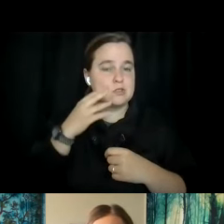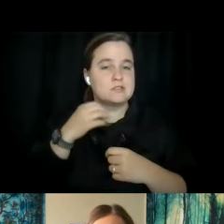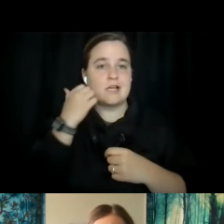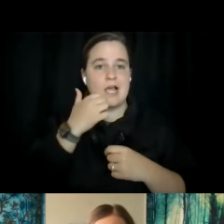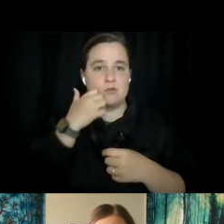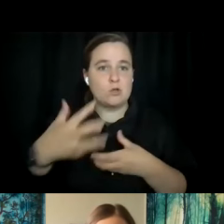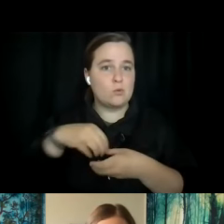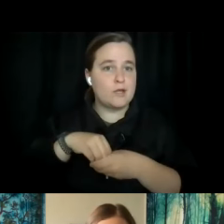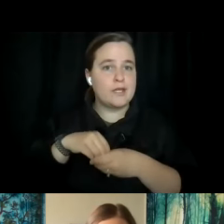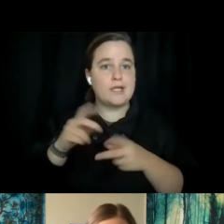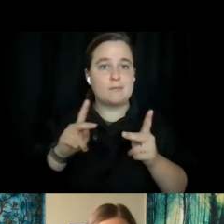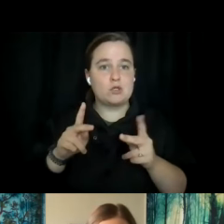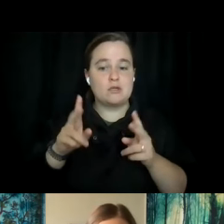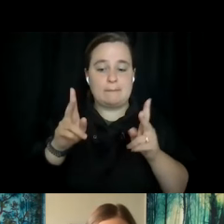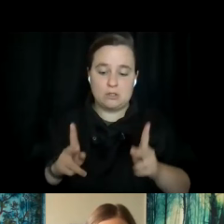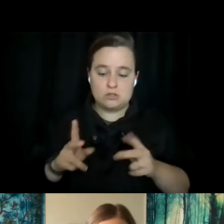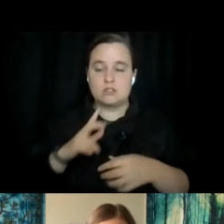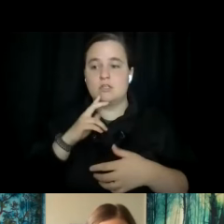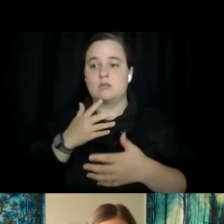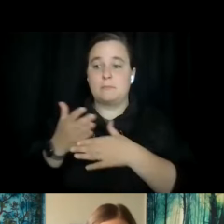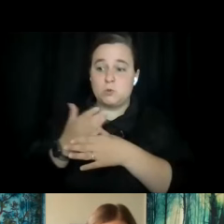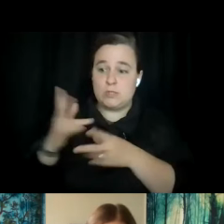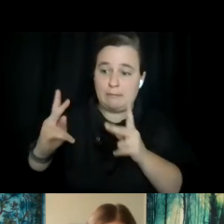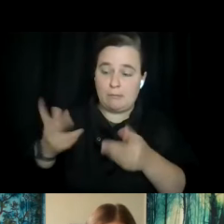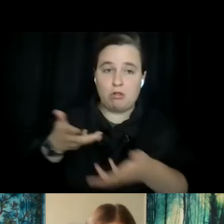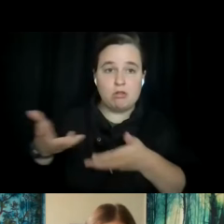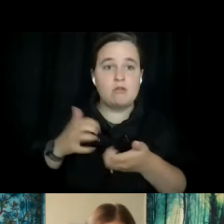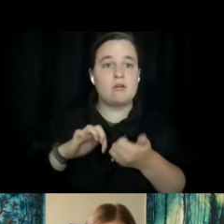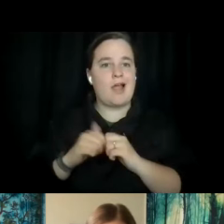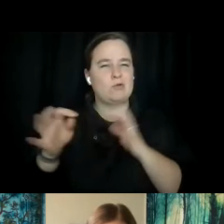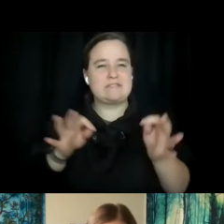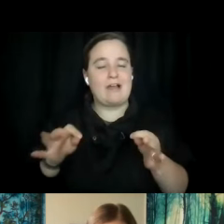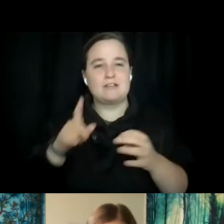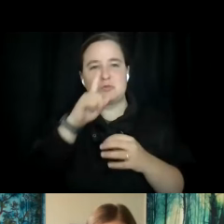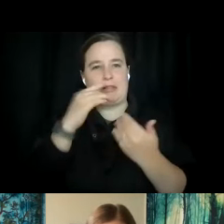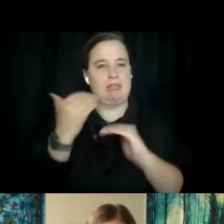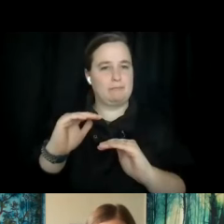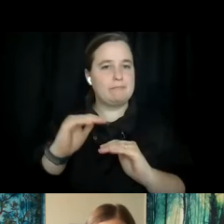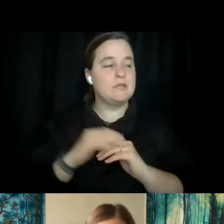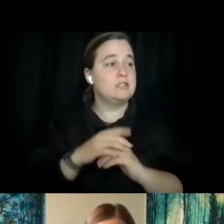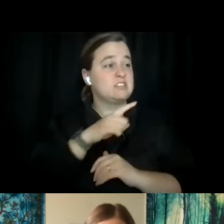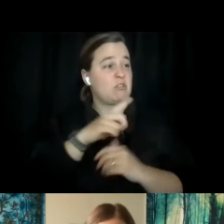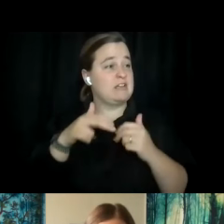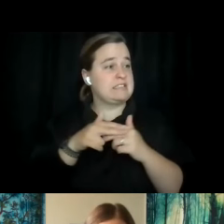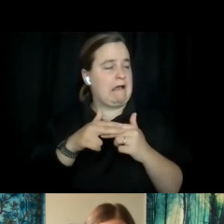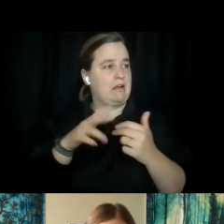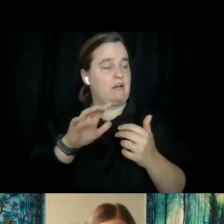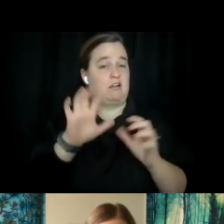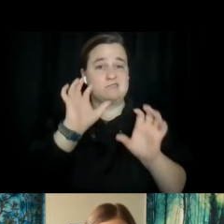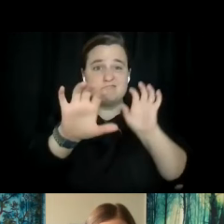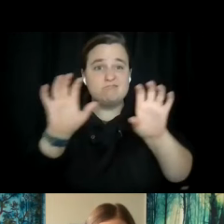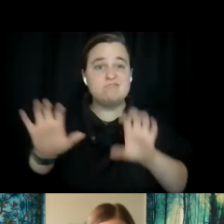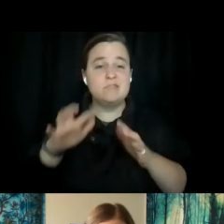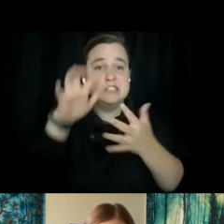person, between people, how it's defined. So this slide kind of looks like a big cluster of